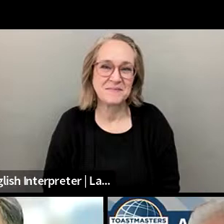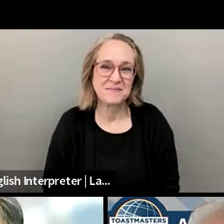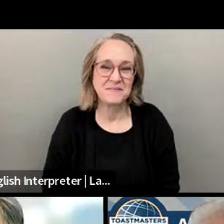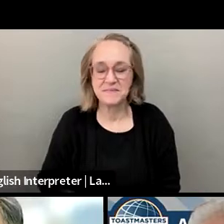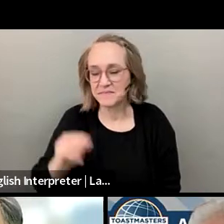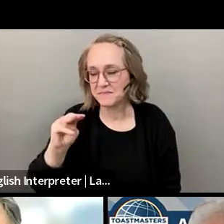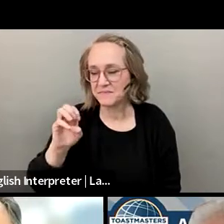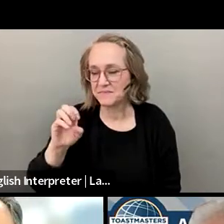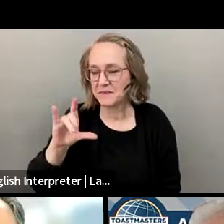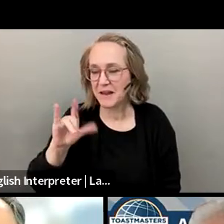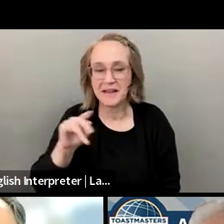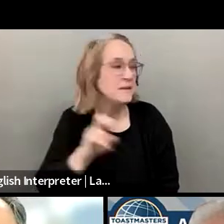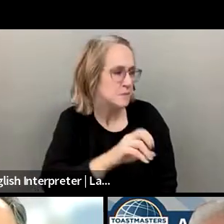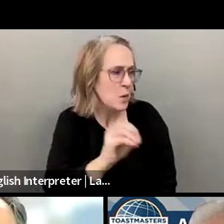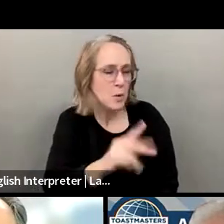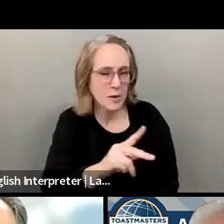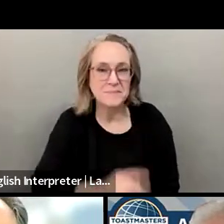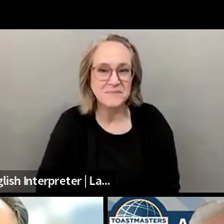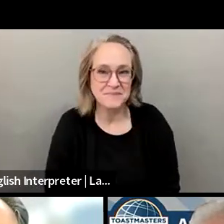Okay.